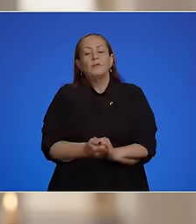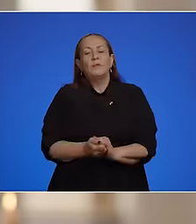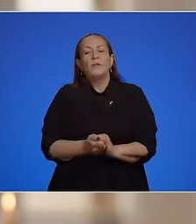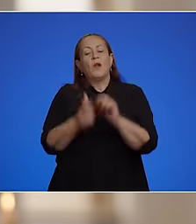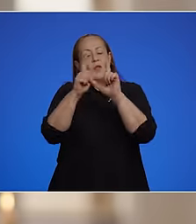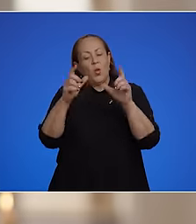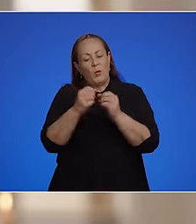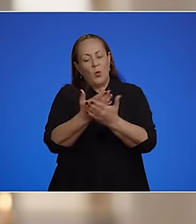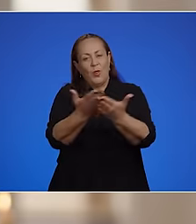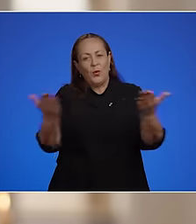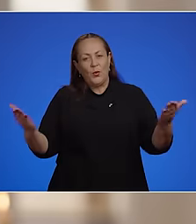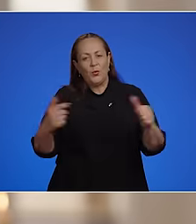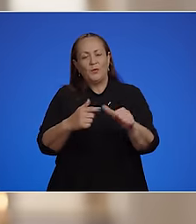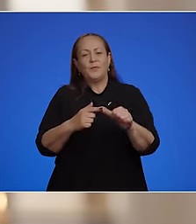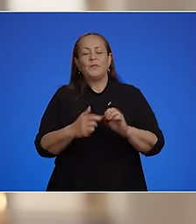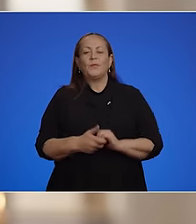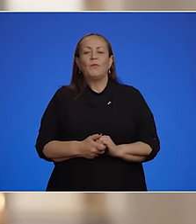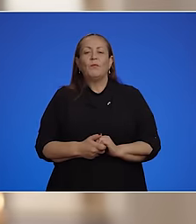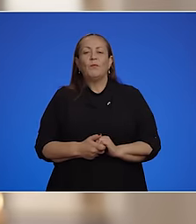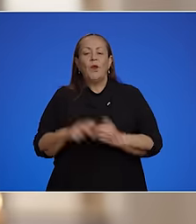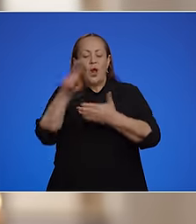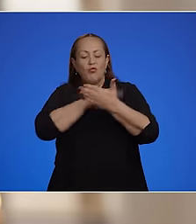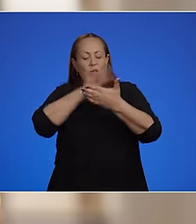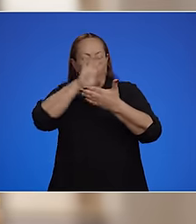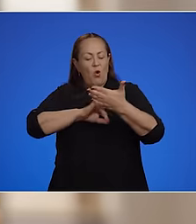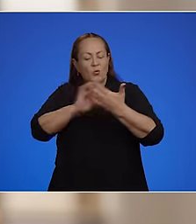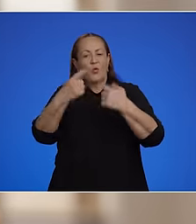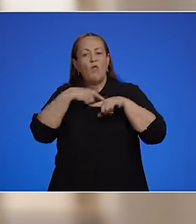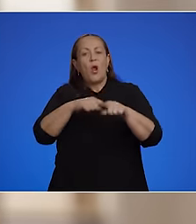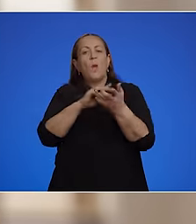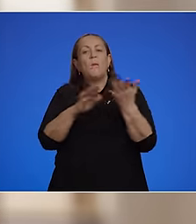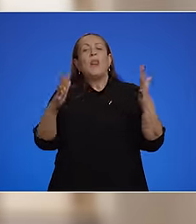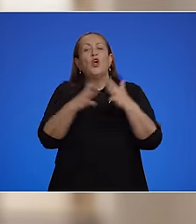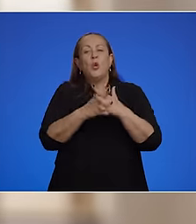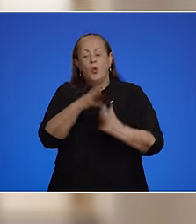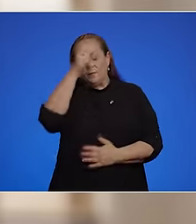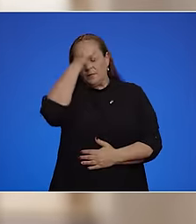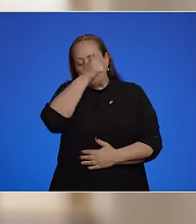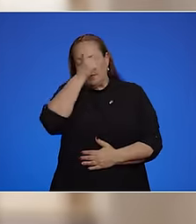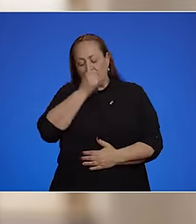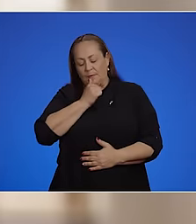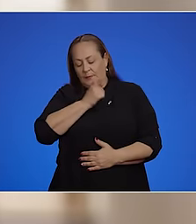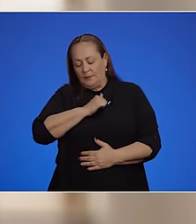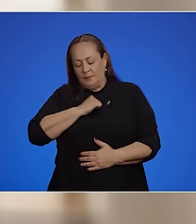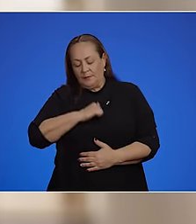The Lord be with you. And with your spirit. A reading from the Holy Gospel according to Matthew.